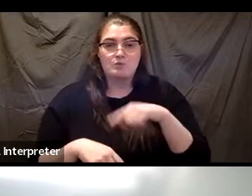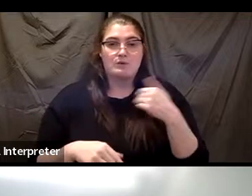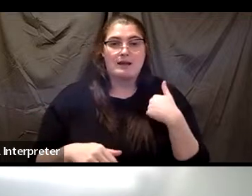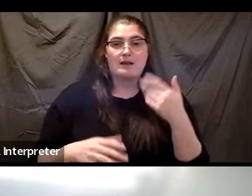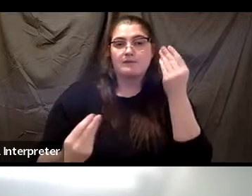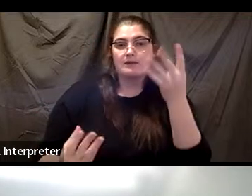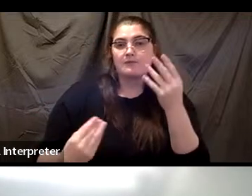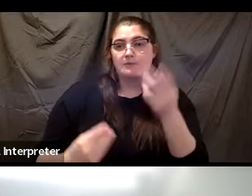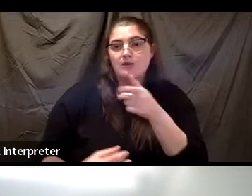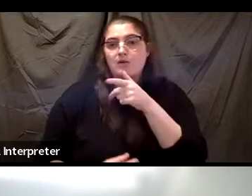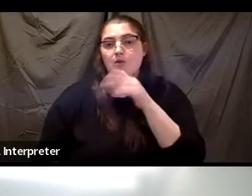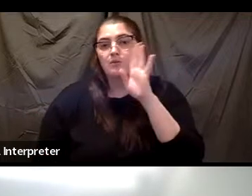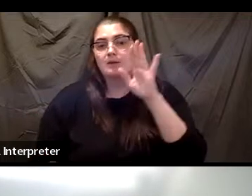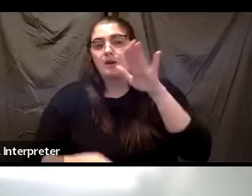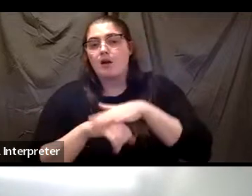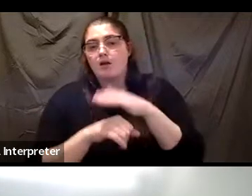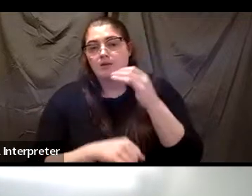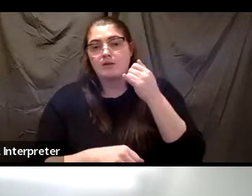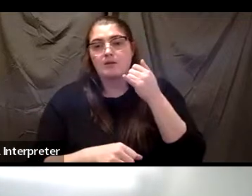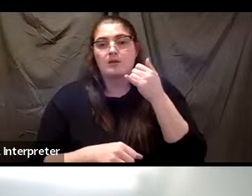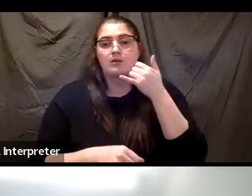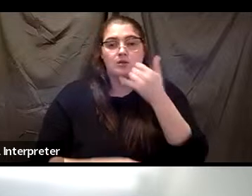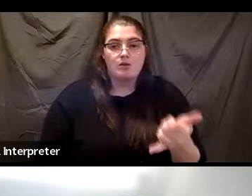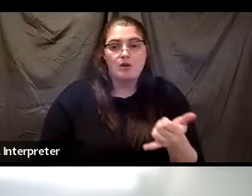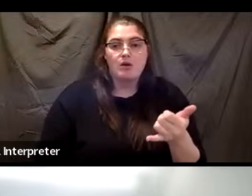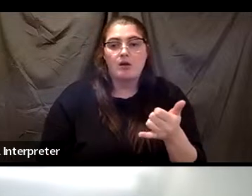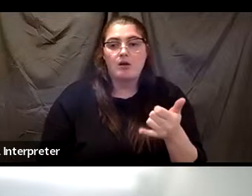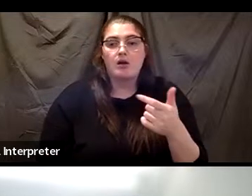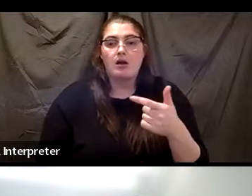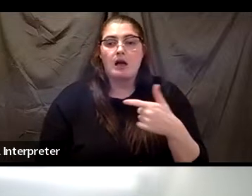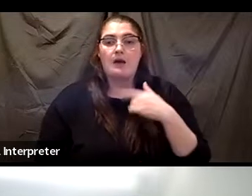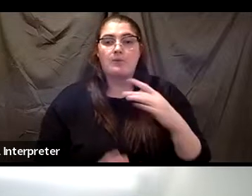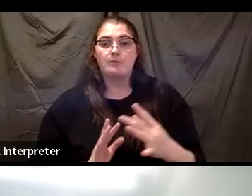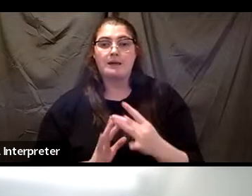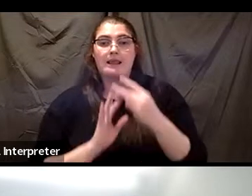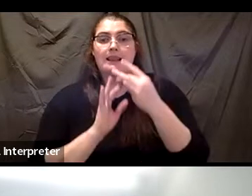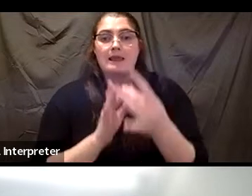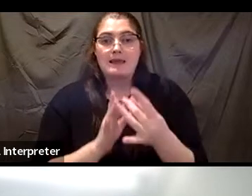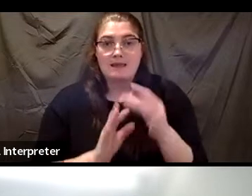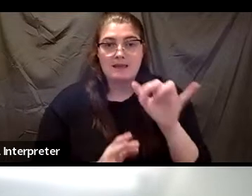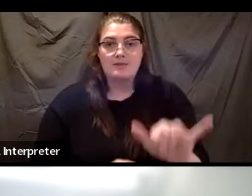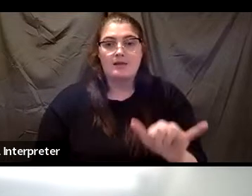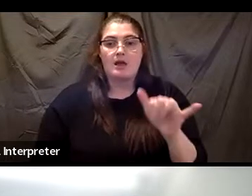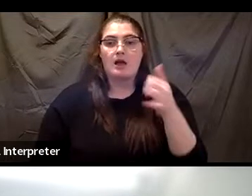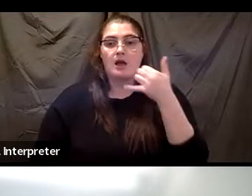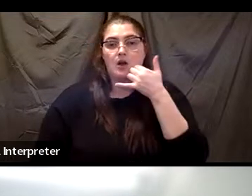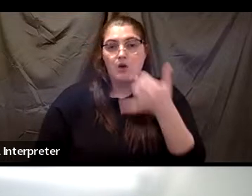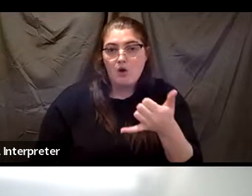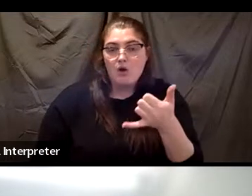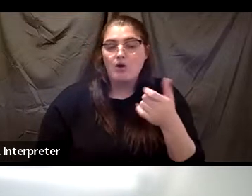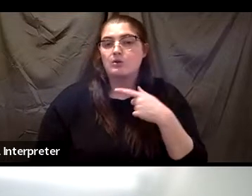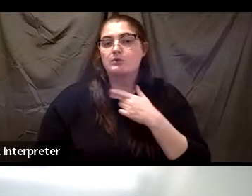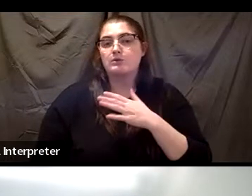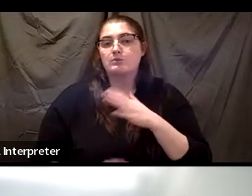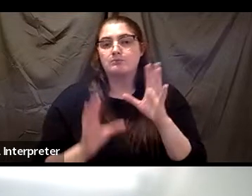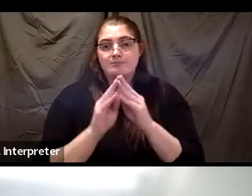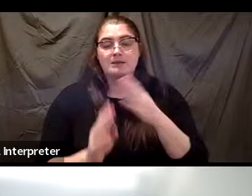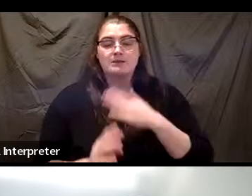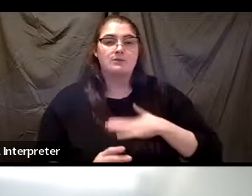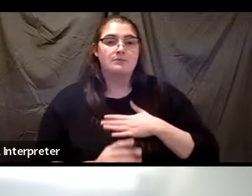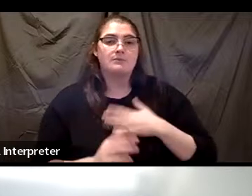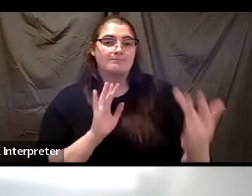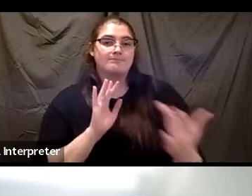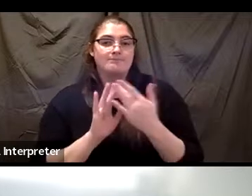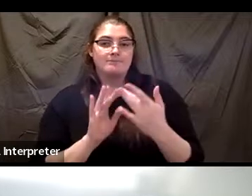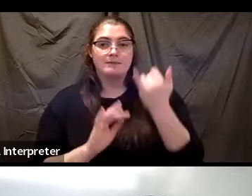be on that call. I also lead on that call, so feel free to reach out to me if you have any questions about